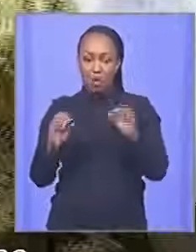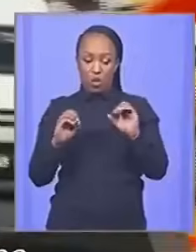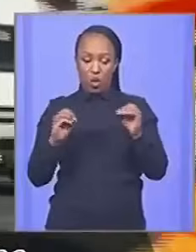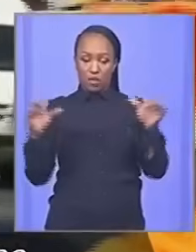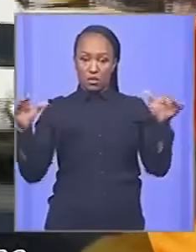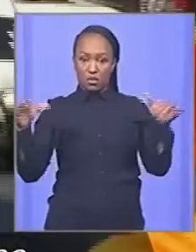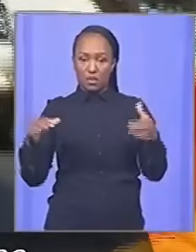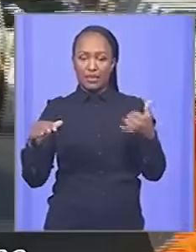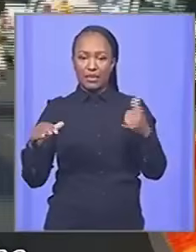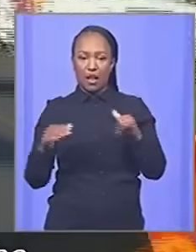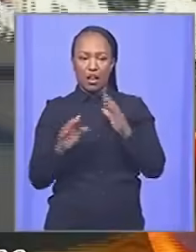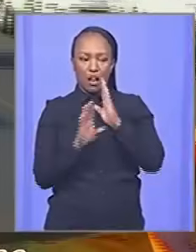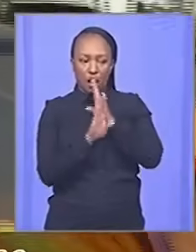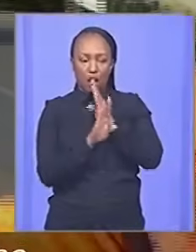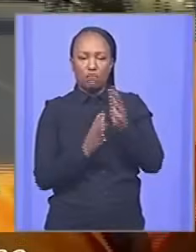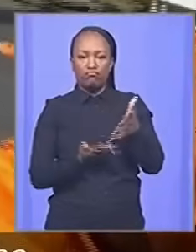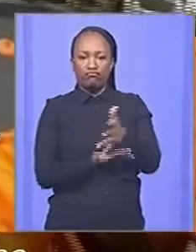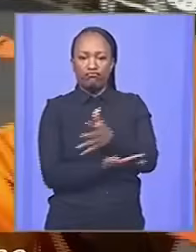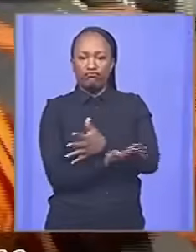ya gagwe.